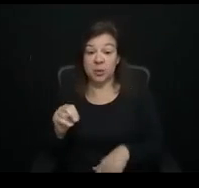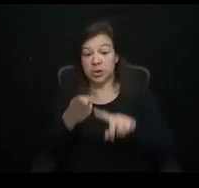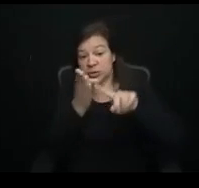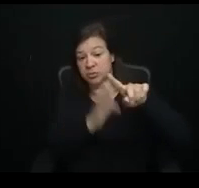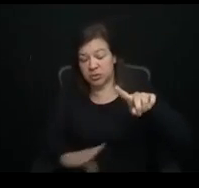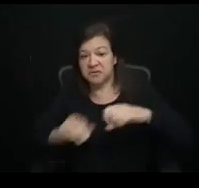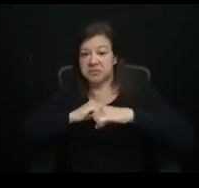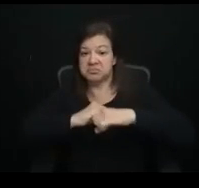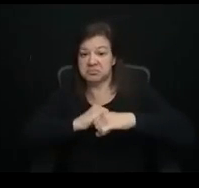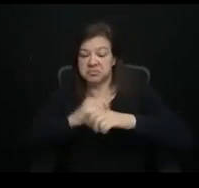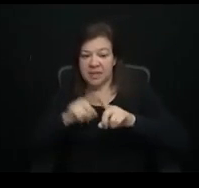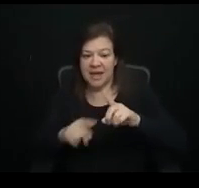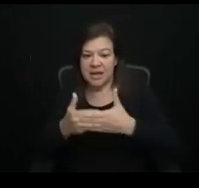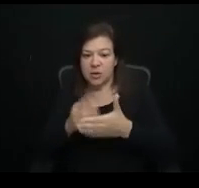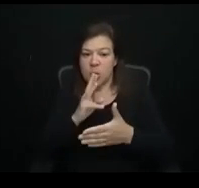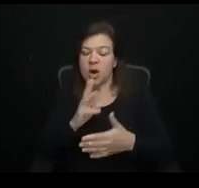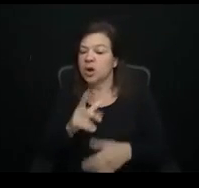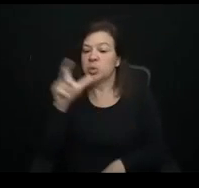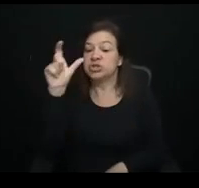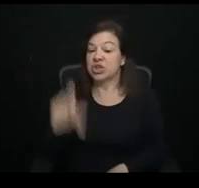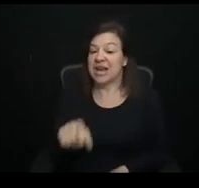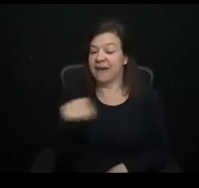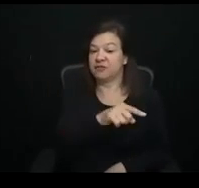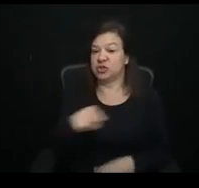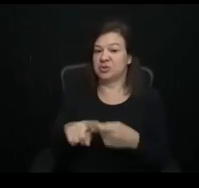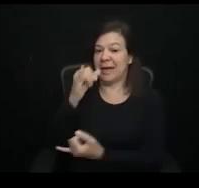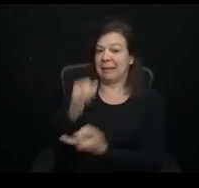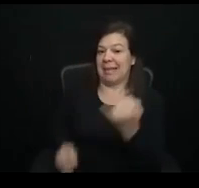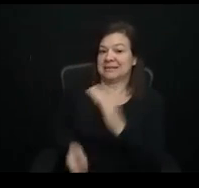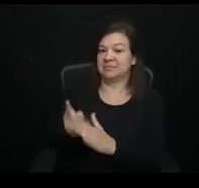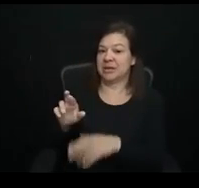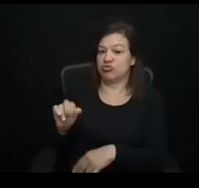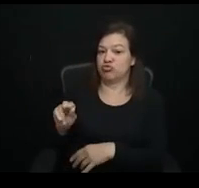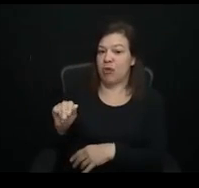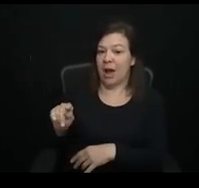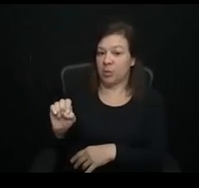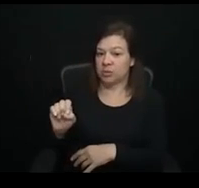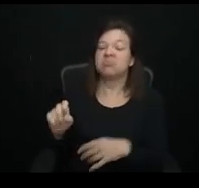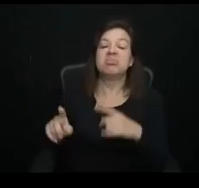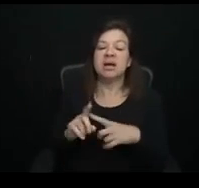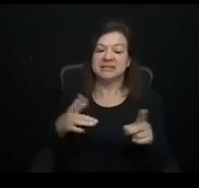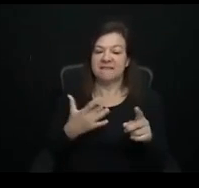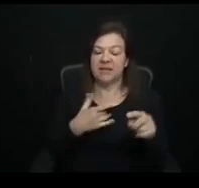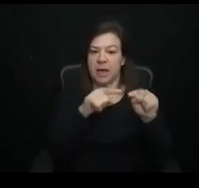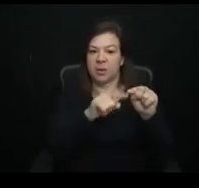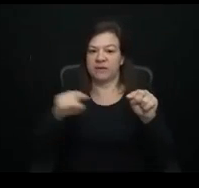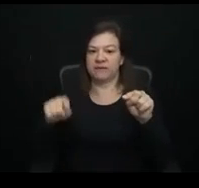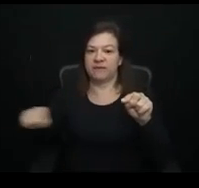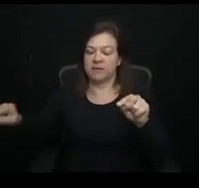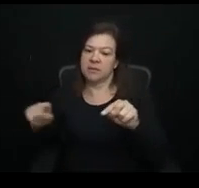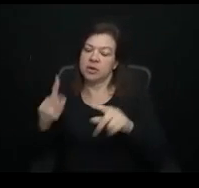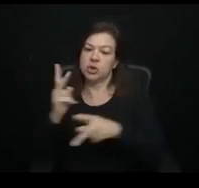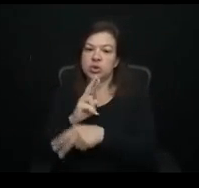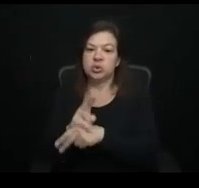river. And we shouldn't have to use that. That's the intent behind locking this portion of the fire up with a dozer and hand crews